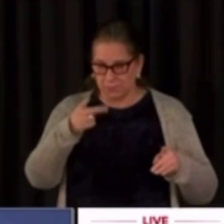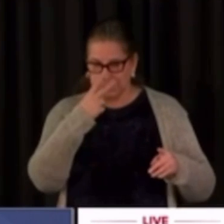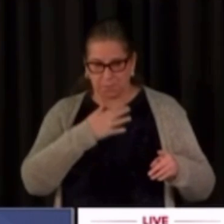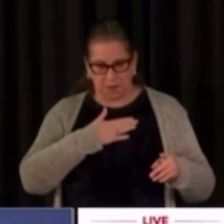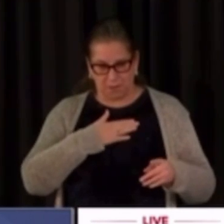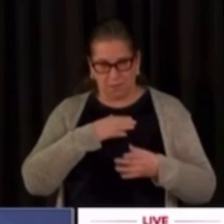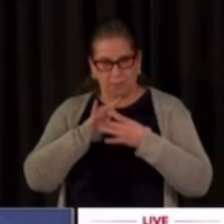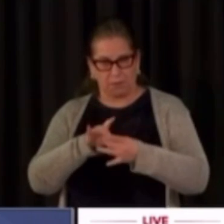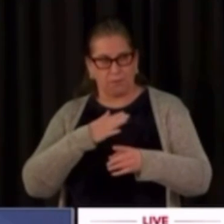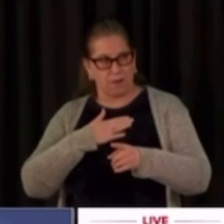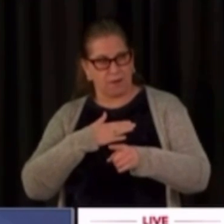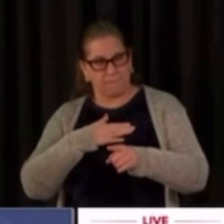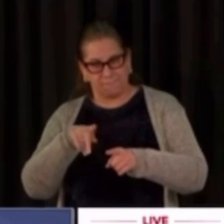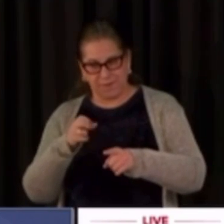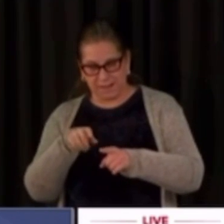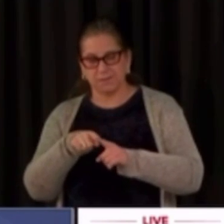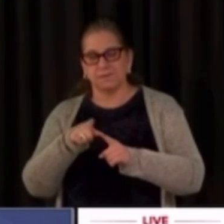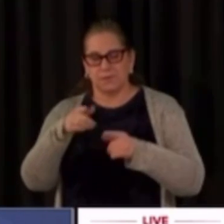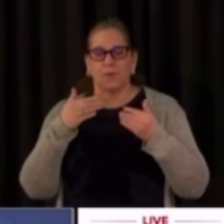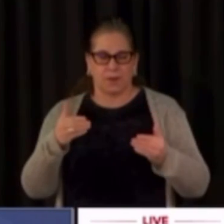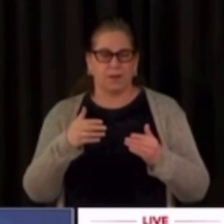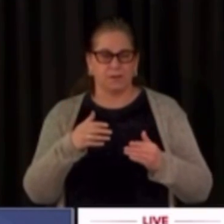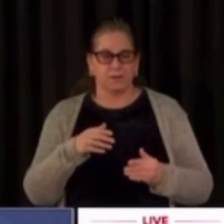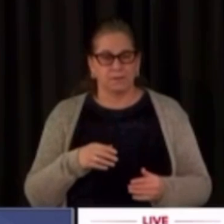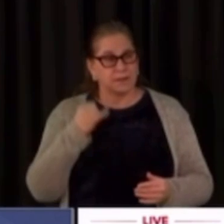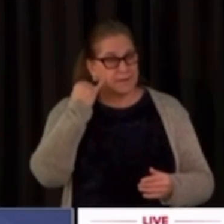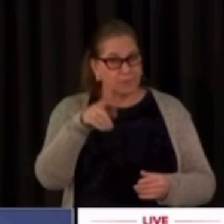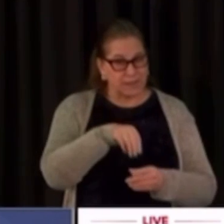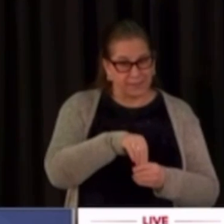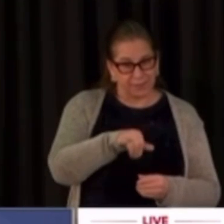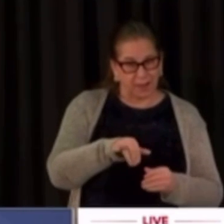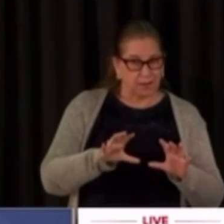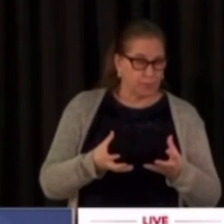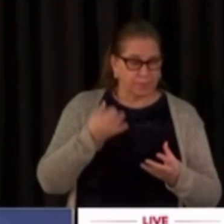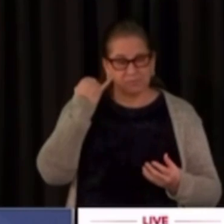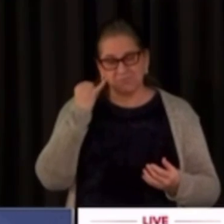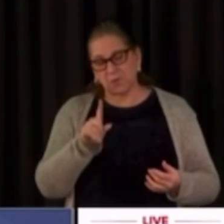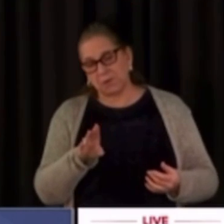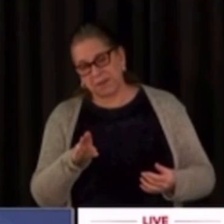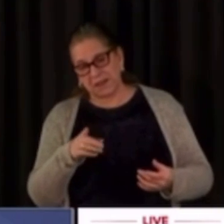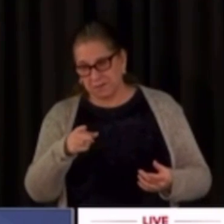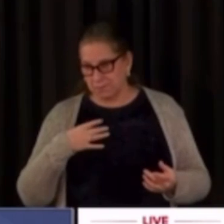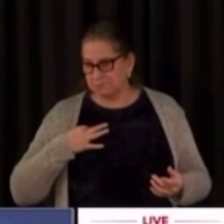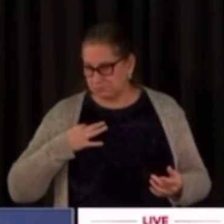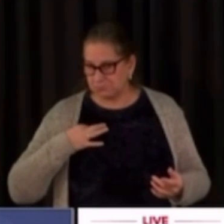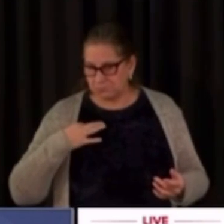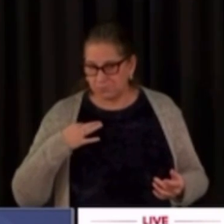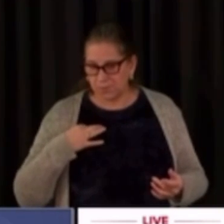Phase 1B today. Healthcare workers remain eligible, but they will continue to have to